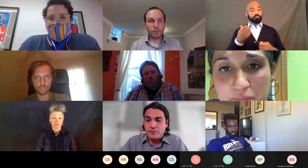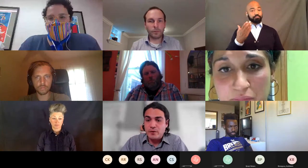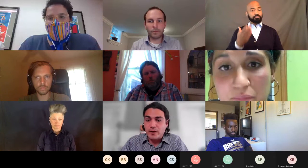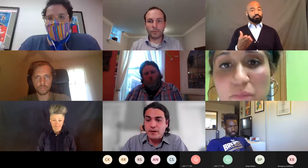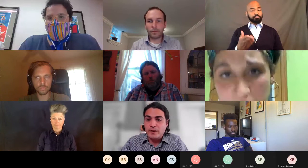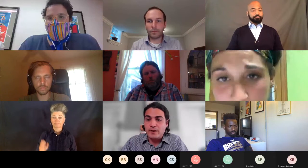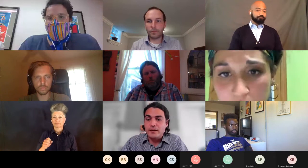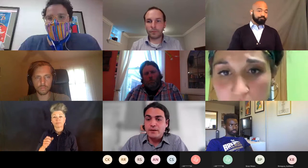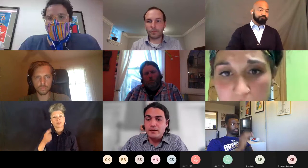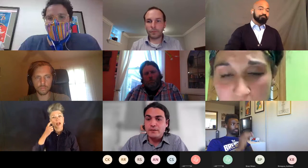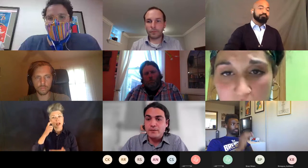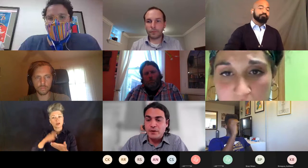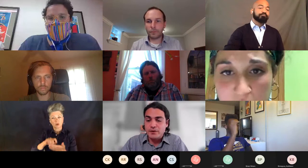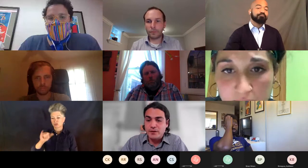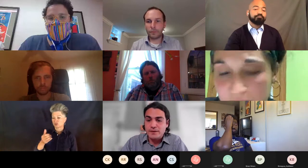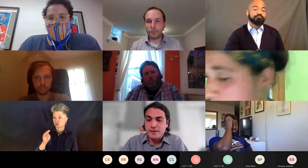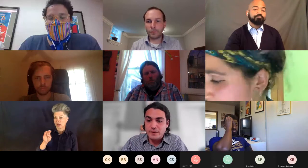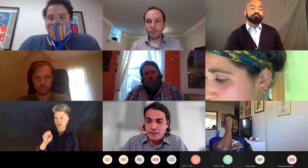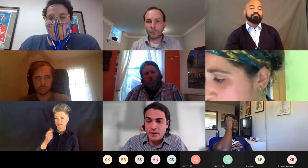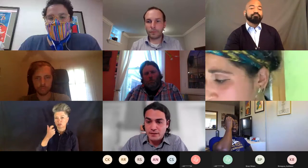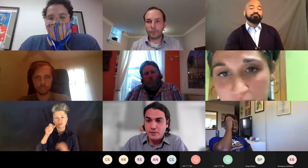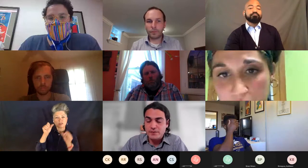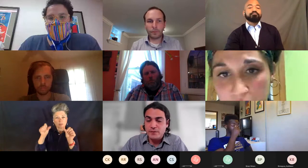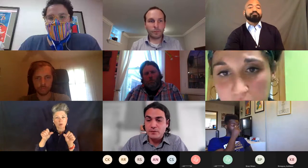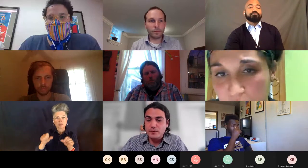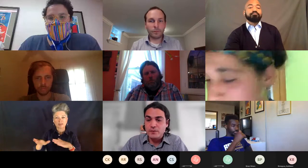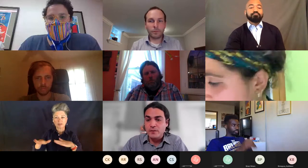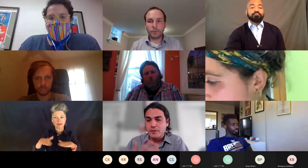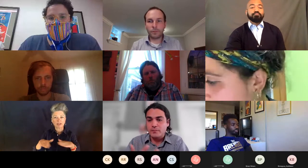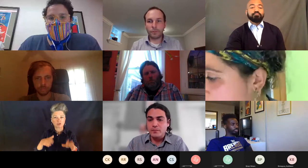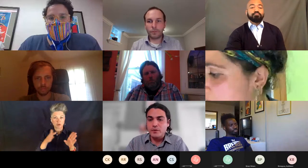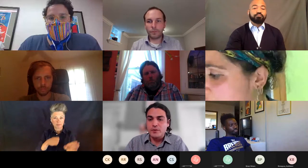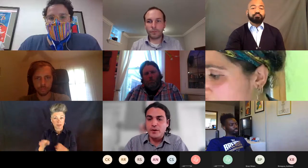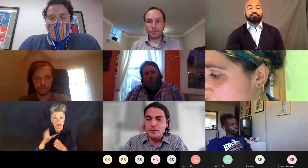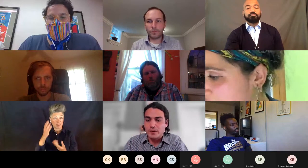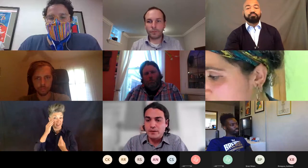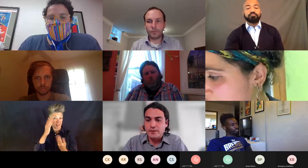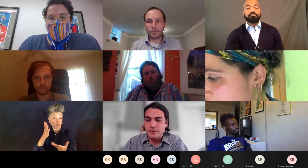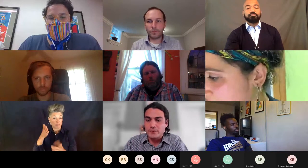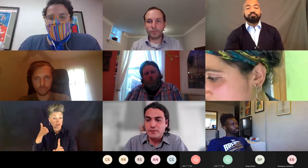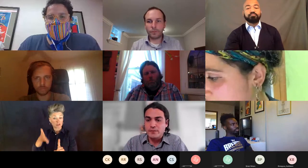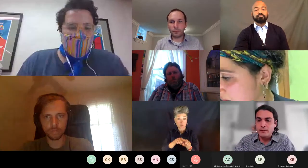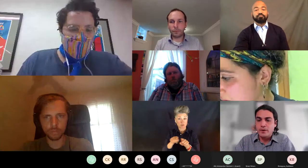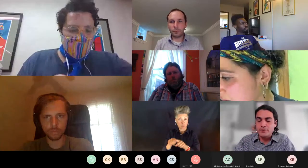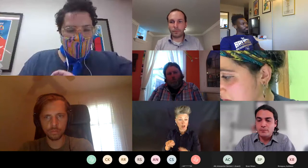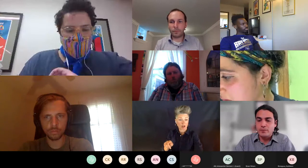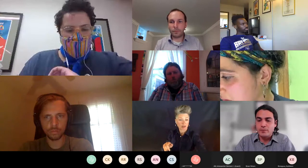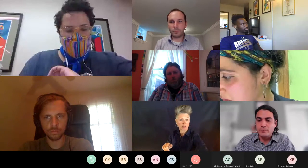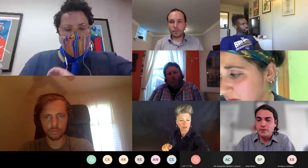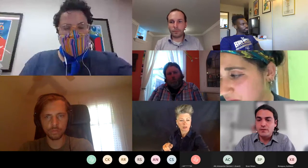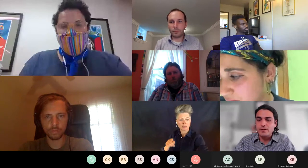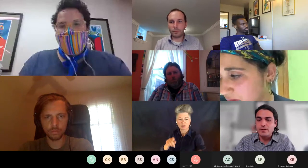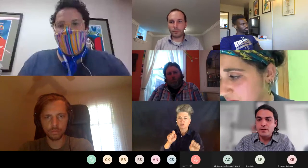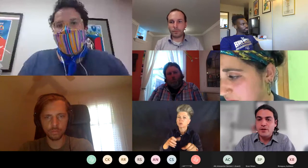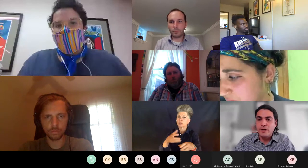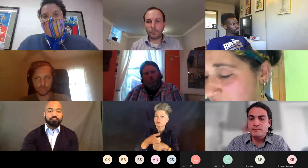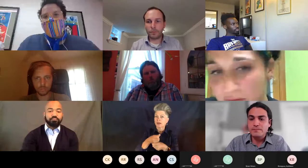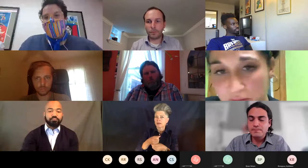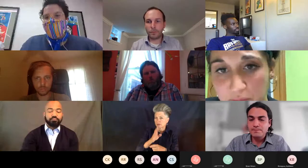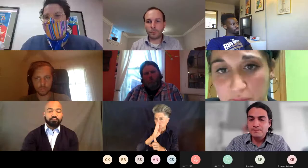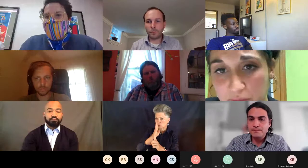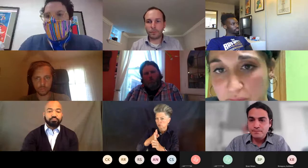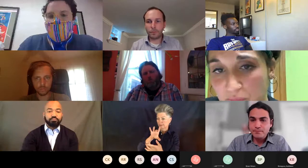the pedestrian plan, and the information is in that as well. So you could get a direct link to the pedestrian plan in